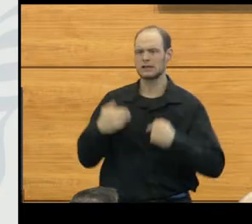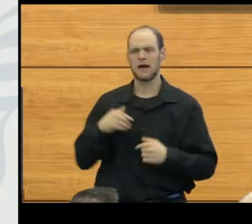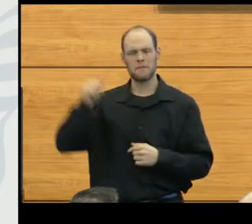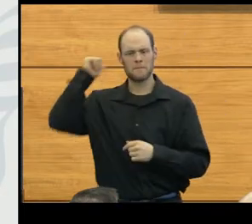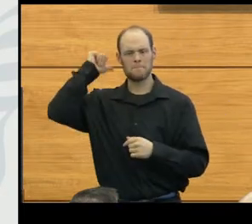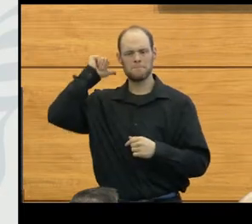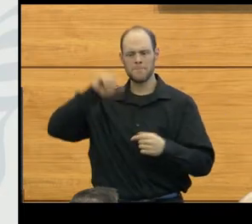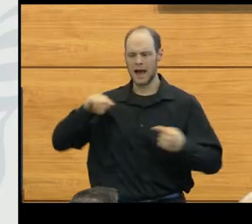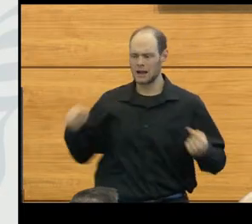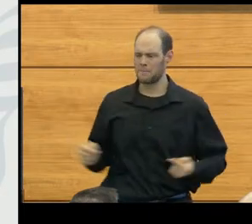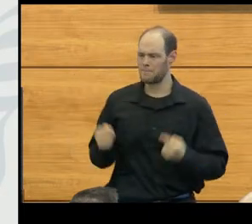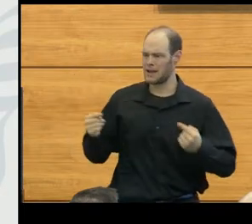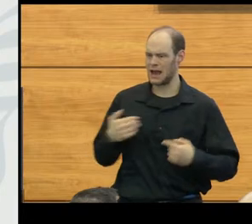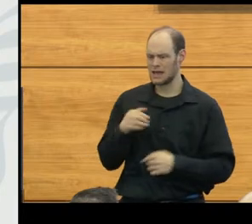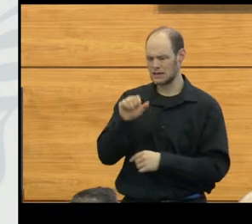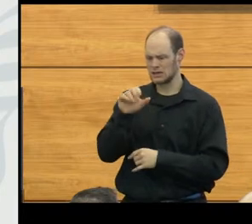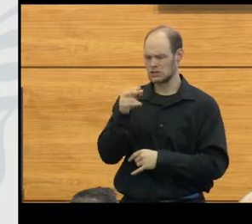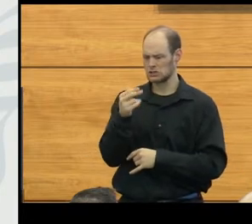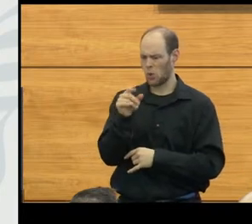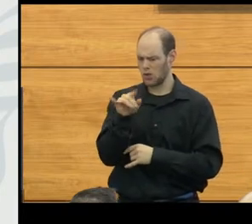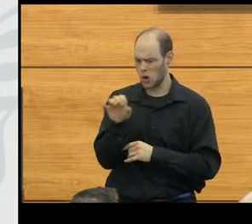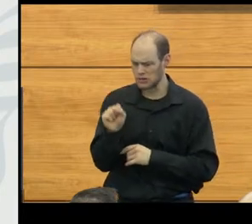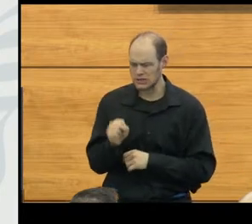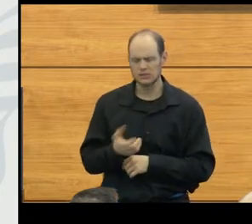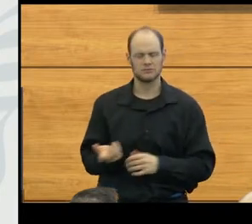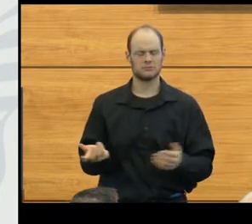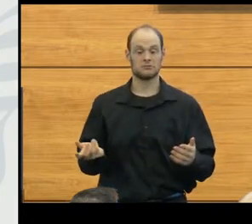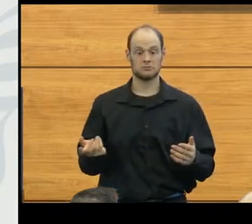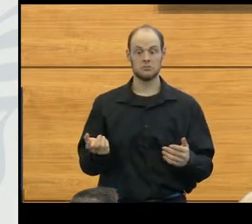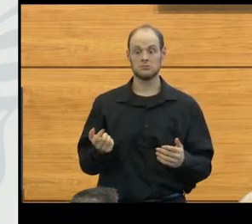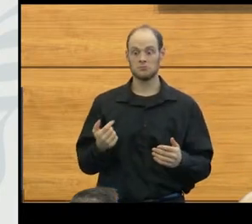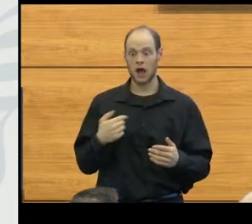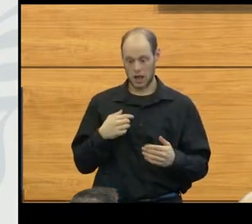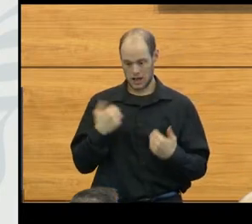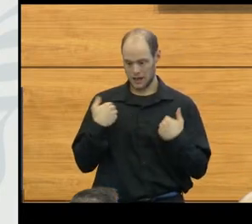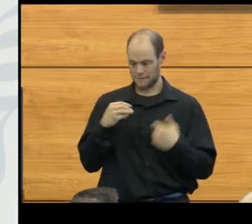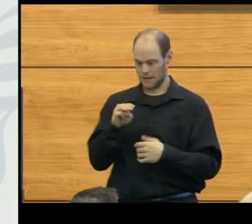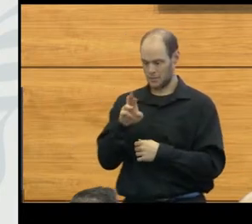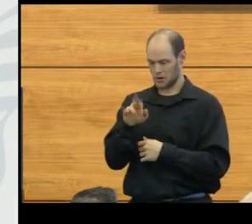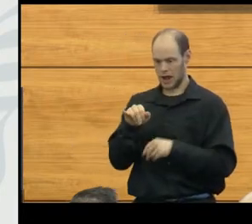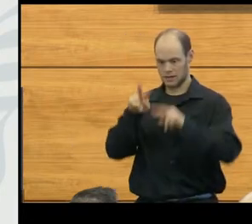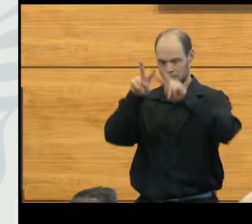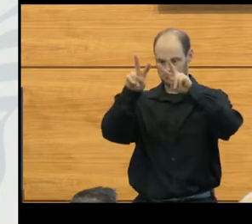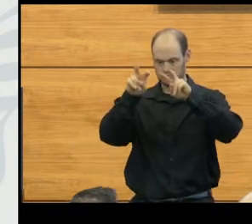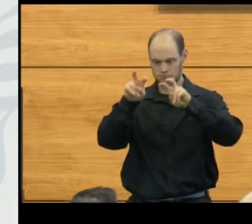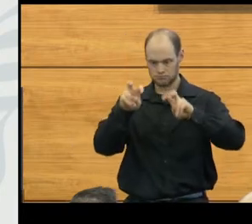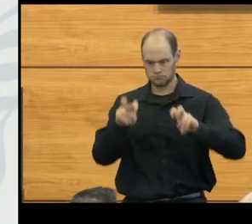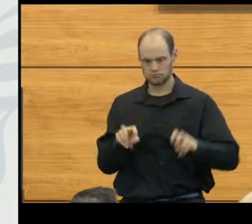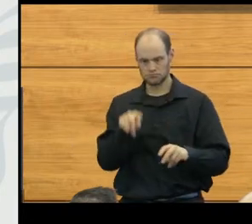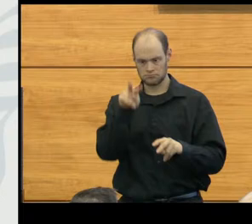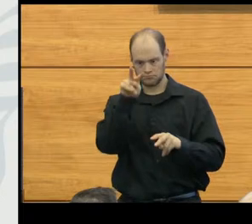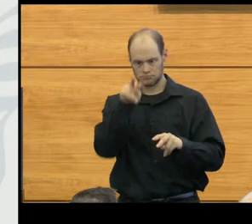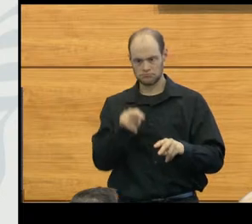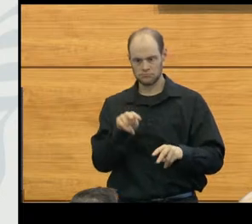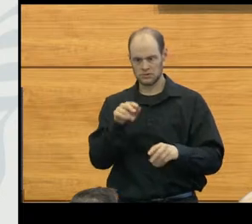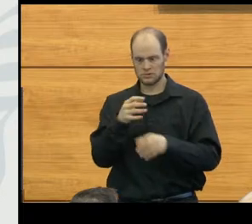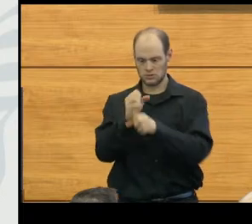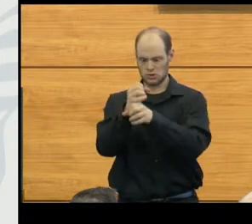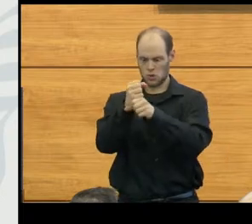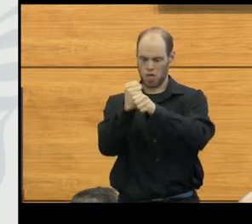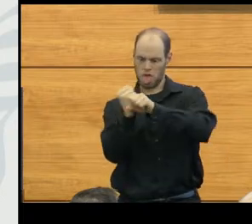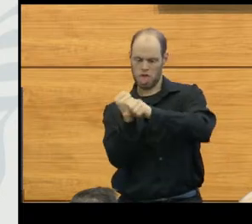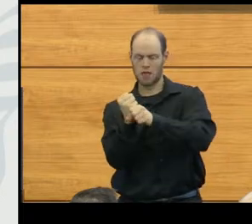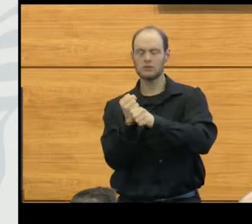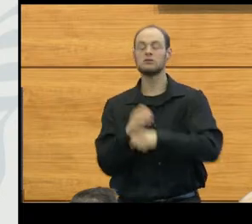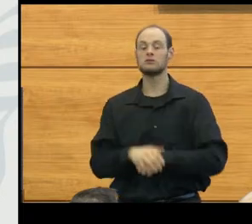back pain, she's got some scoliosis. But when I got an MRI scan to look over her scoliosis, what I saw